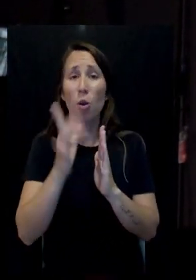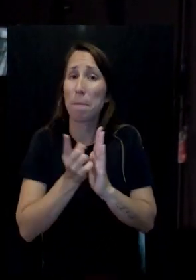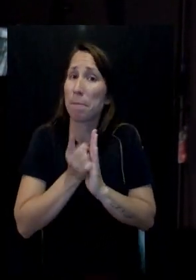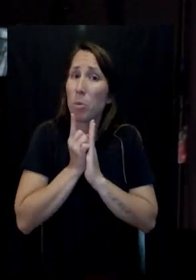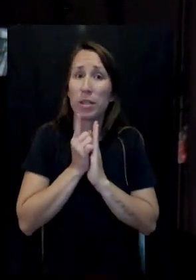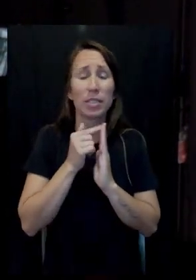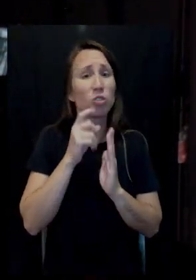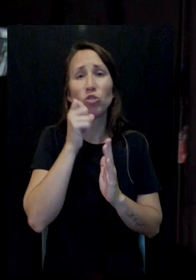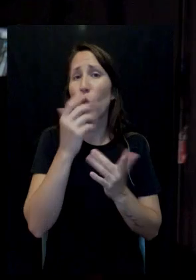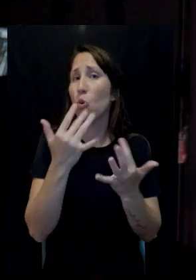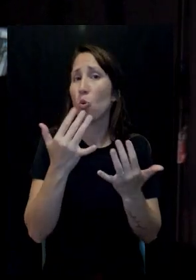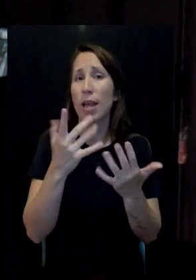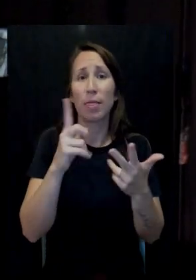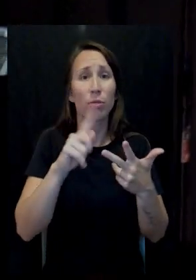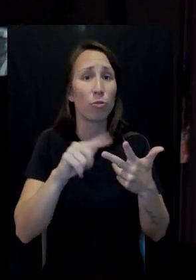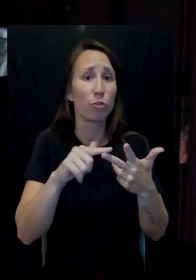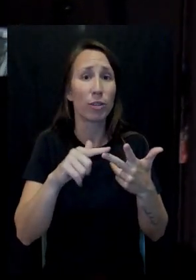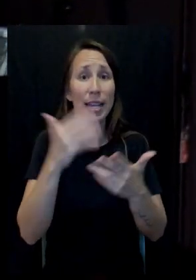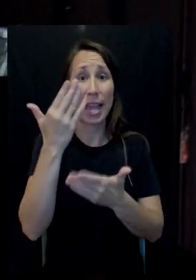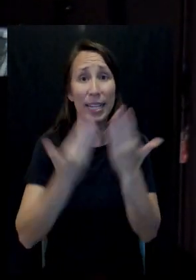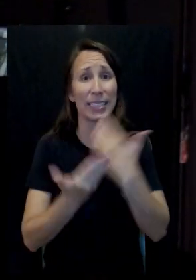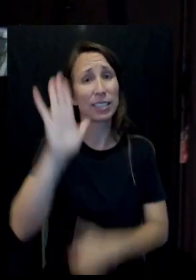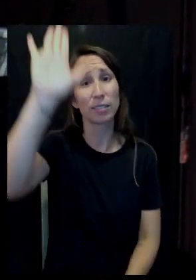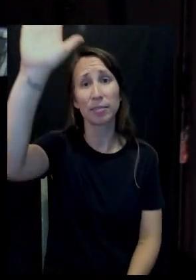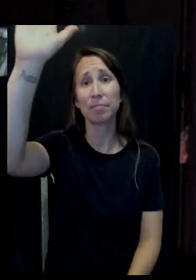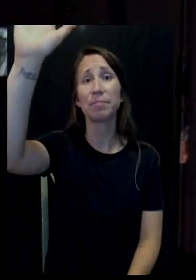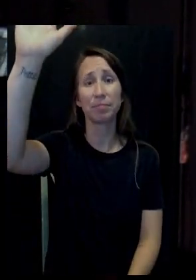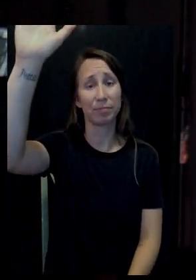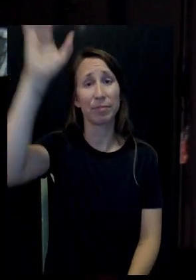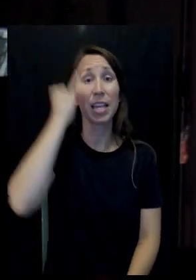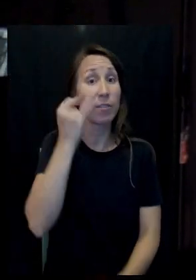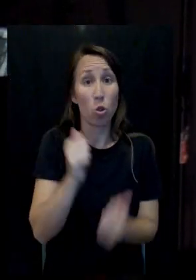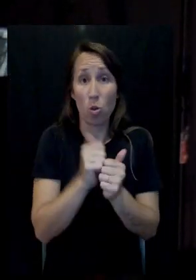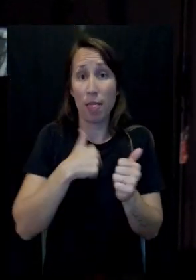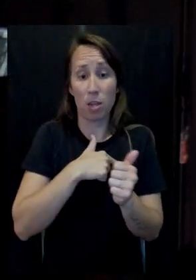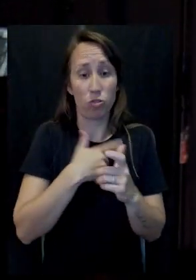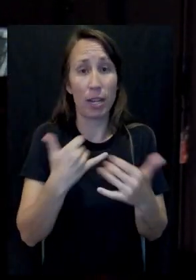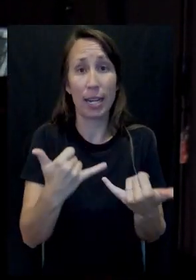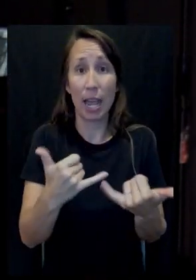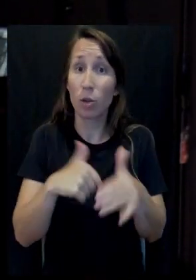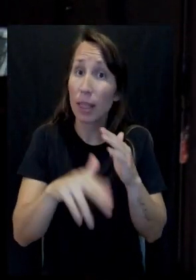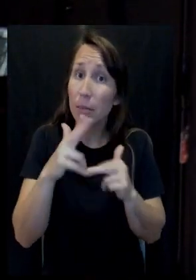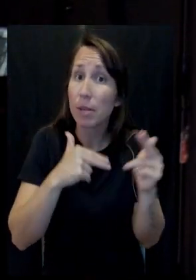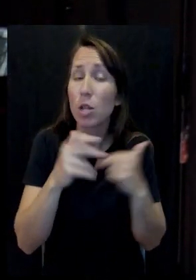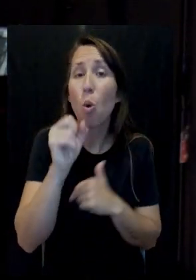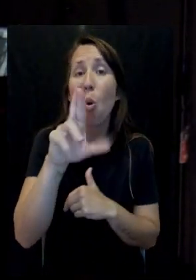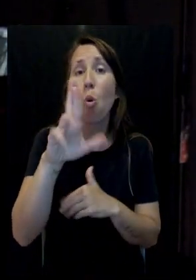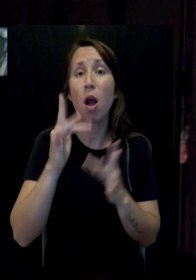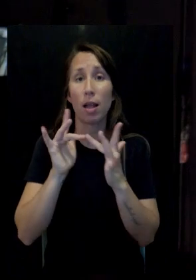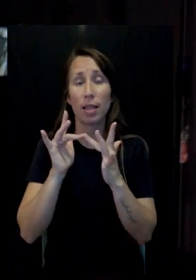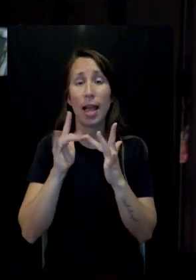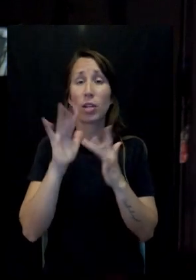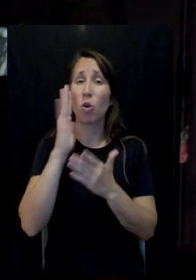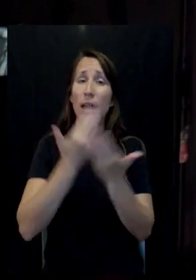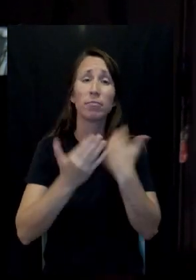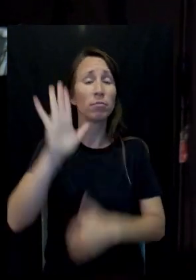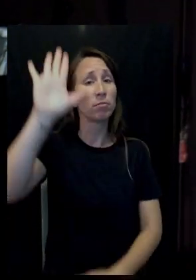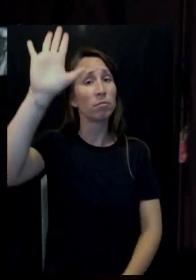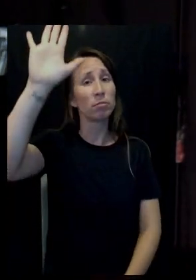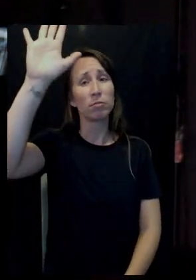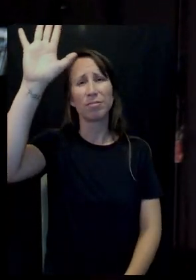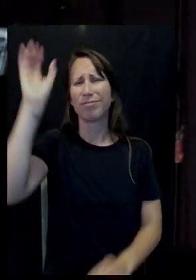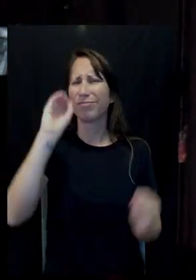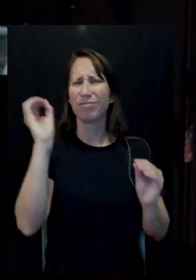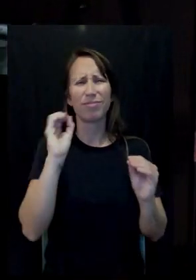Three, if that's you today, just lift up your hand. Whether you're with us right now, in the building, or you're online, just shoot up your hand. No one's looking